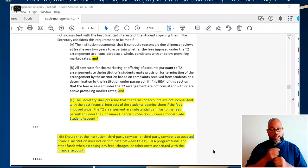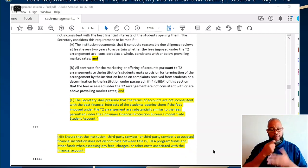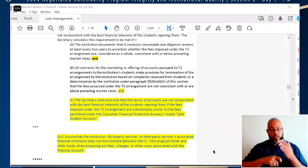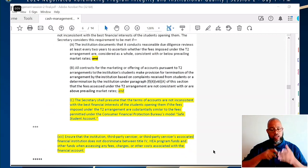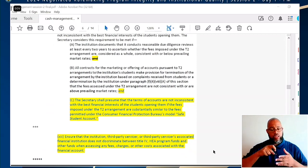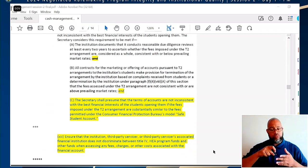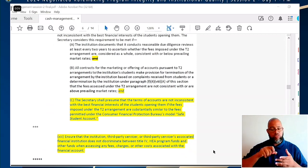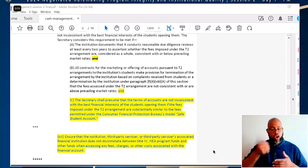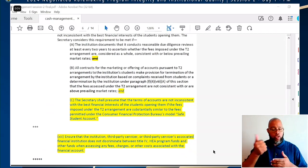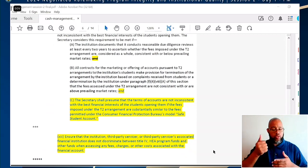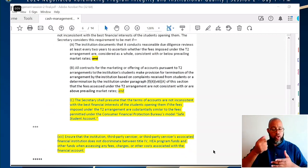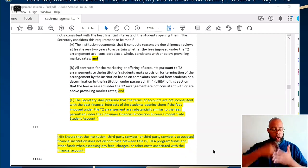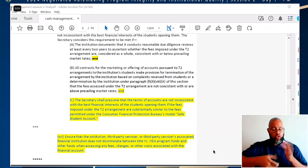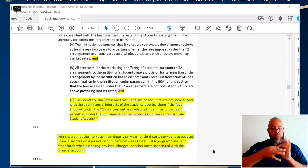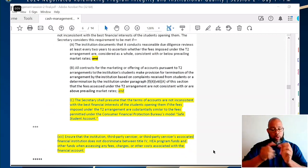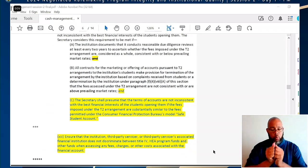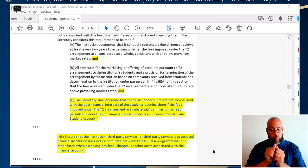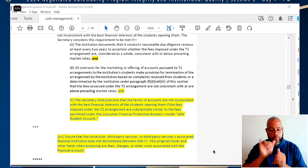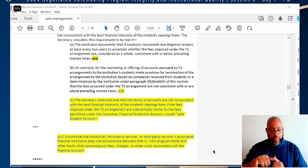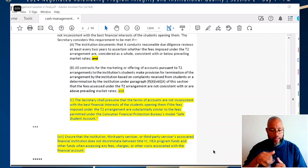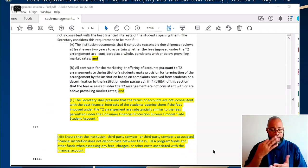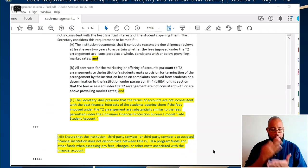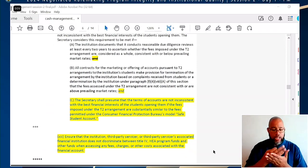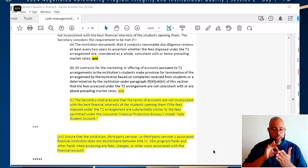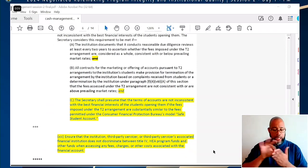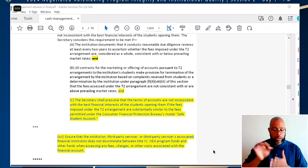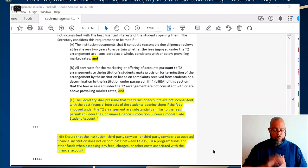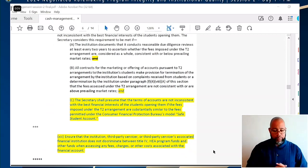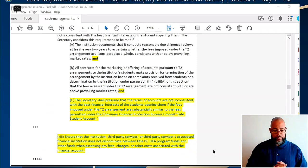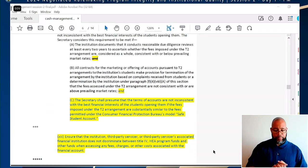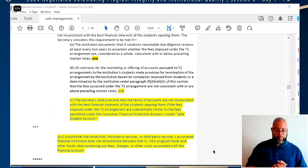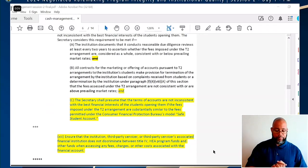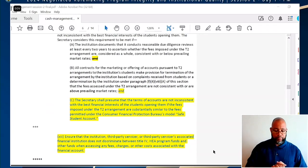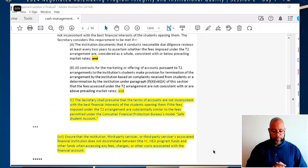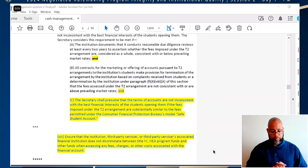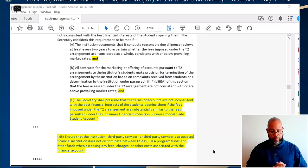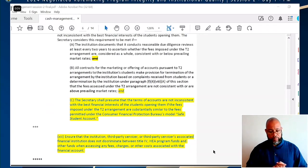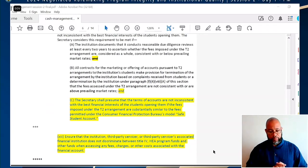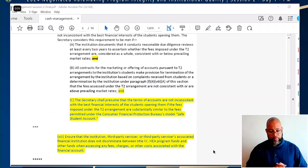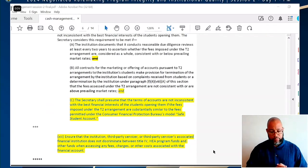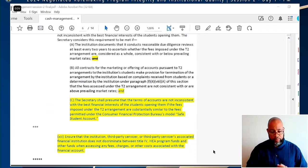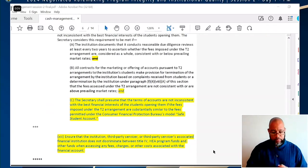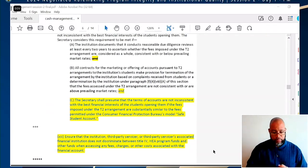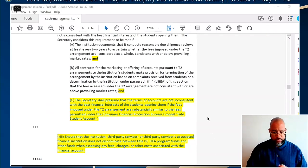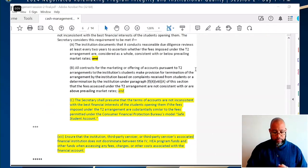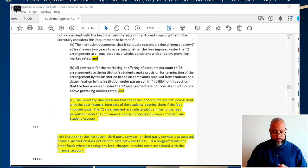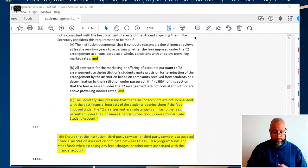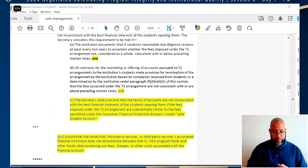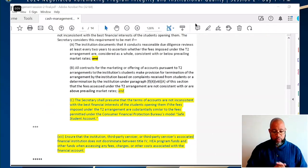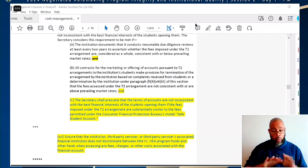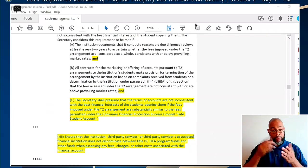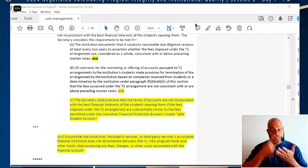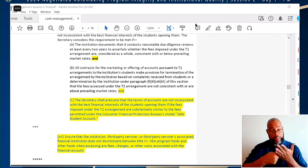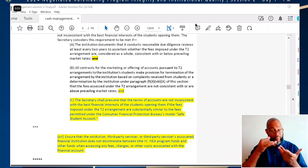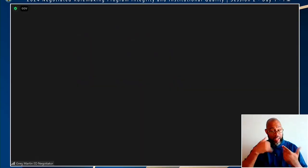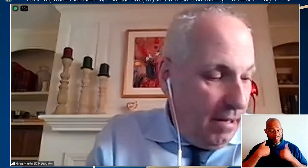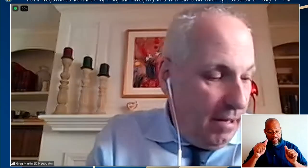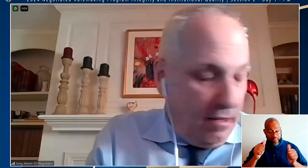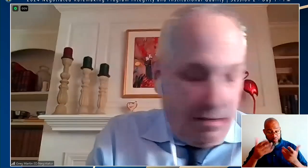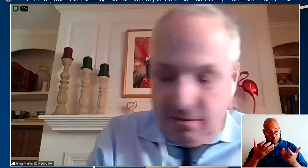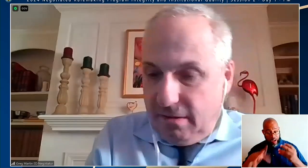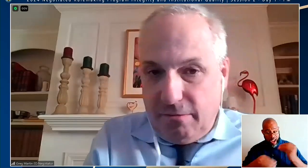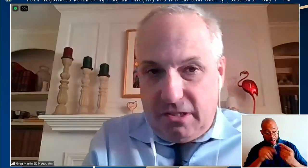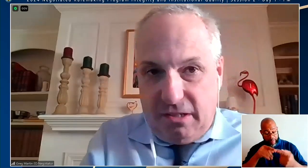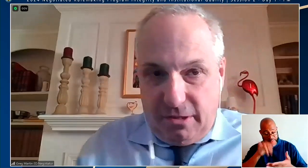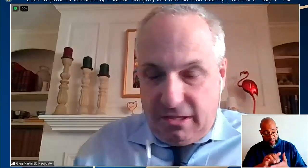other costs associated with the financial account. And I'll open that up for discussion if anybody has anything to add about